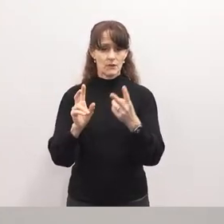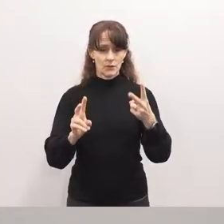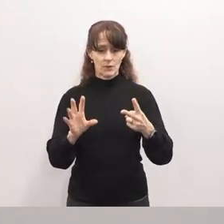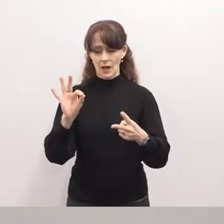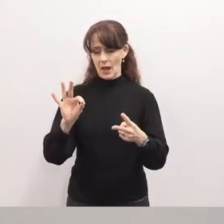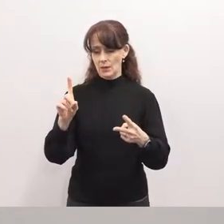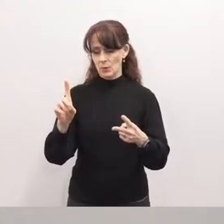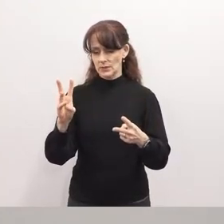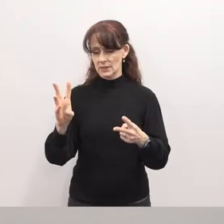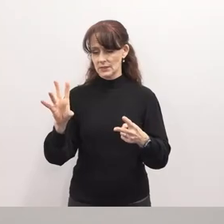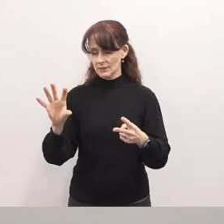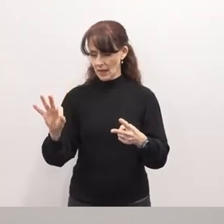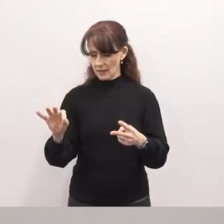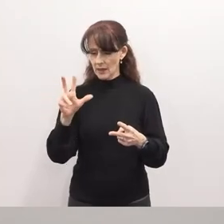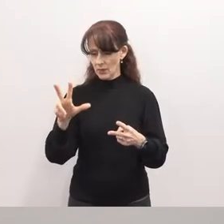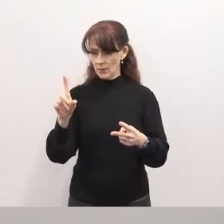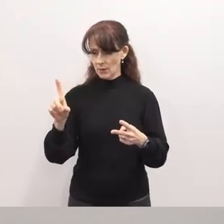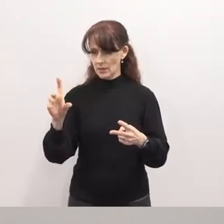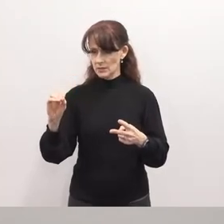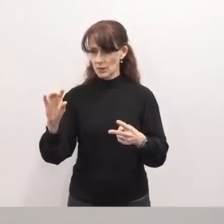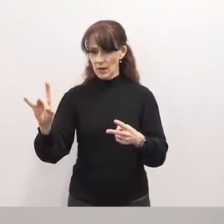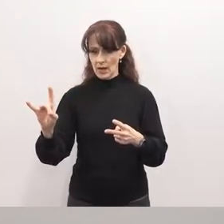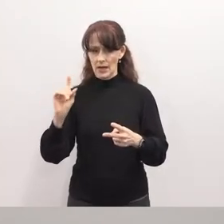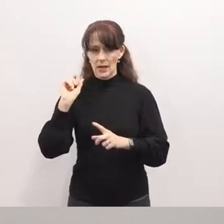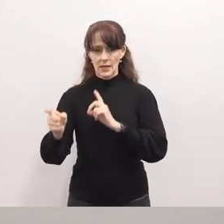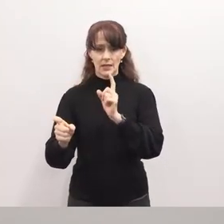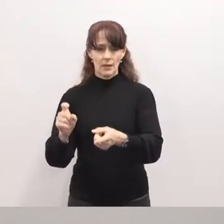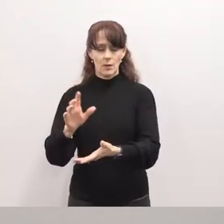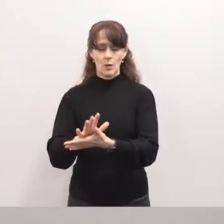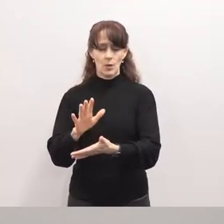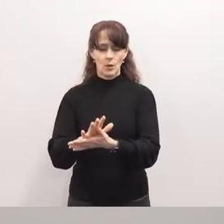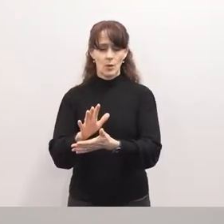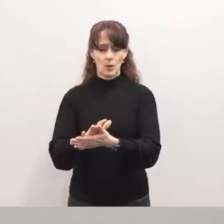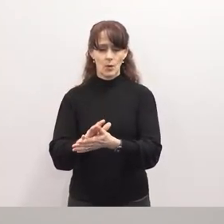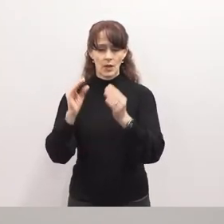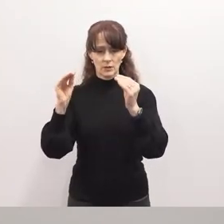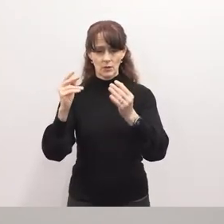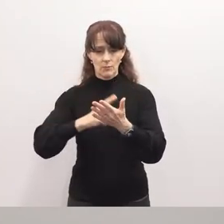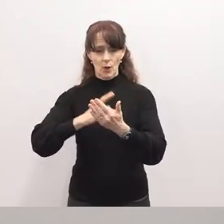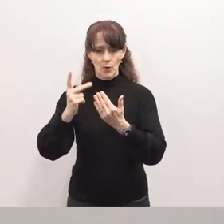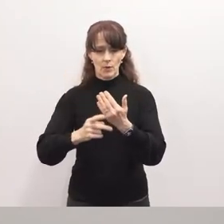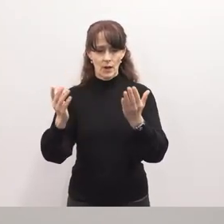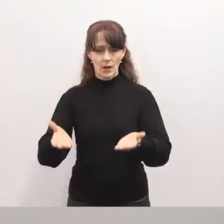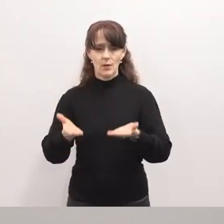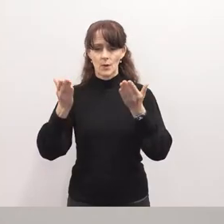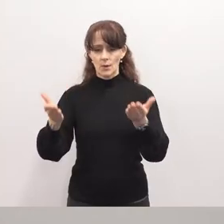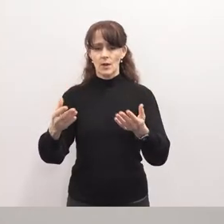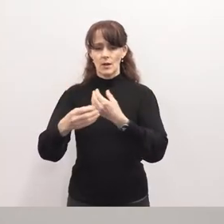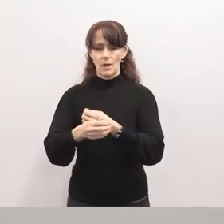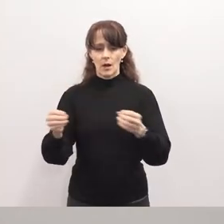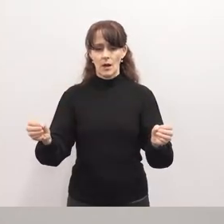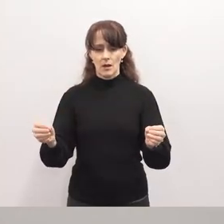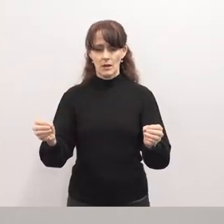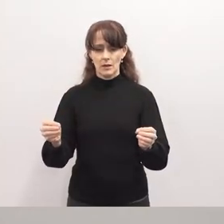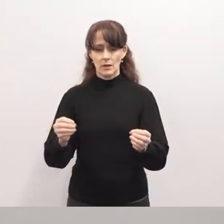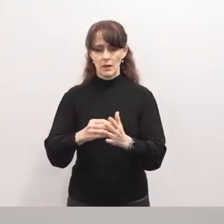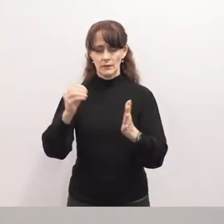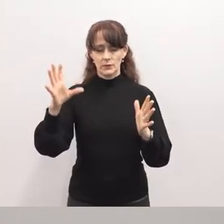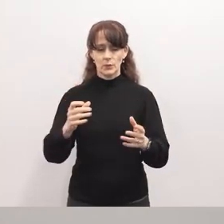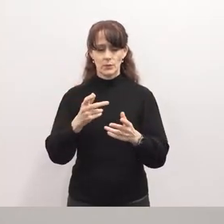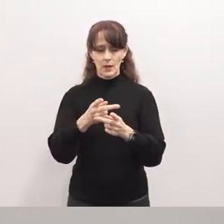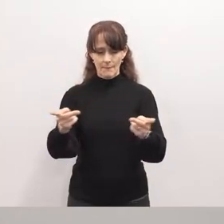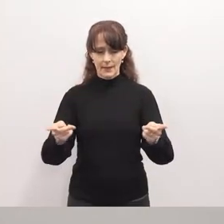and 3108, and assign them to a school or instructional program as recommended by the Office of Student